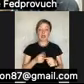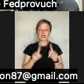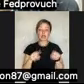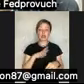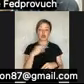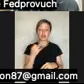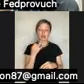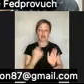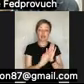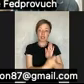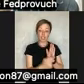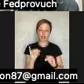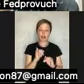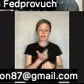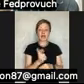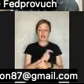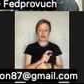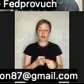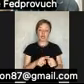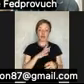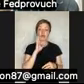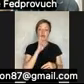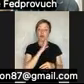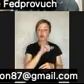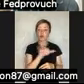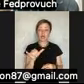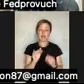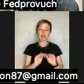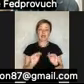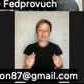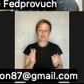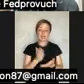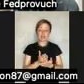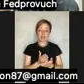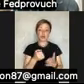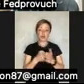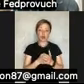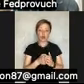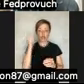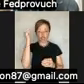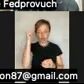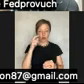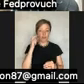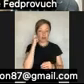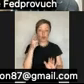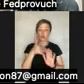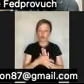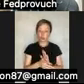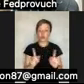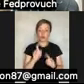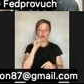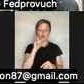child to protect their rights for education etc mostly those were the moms that